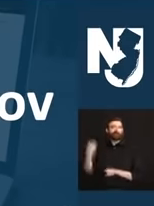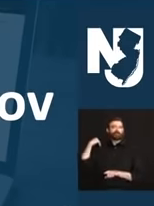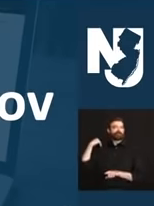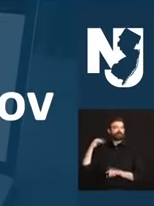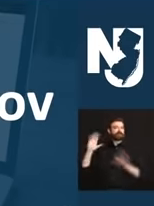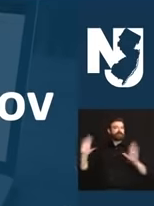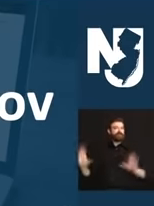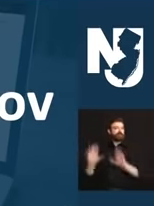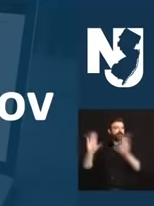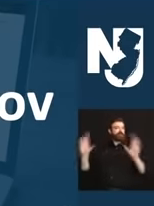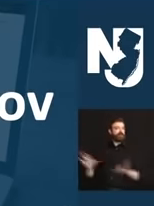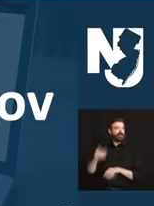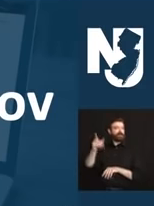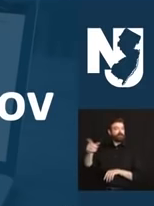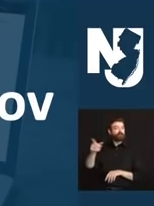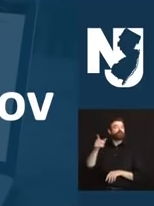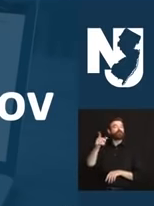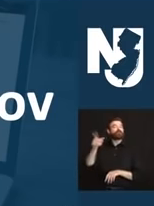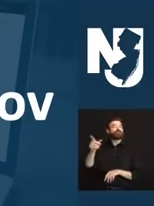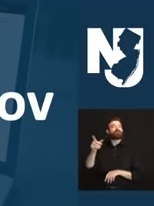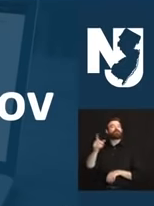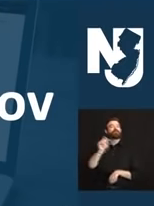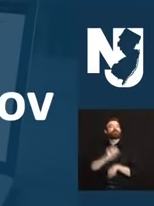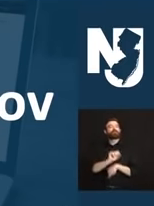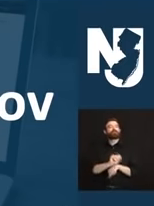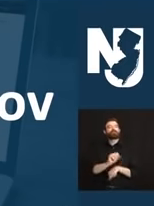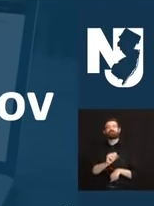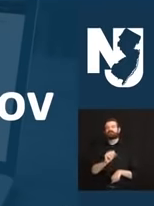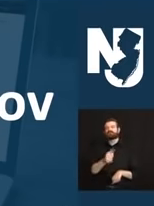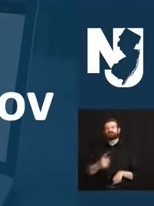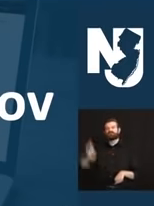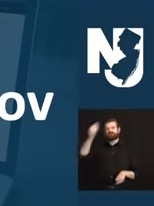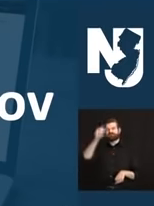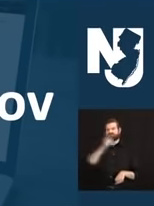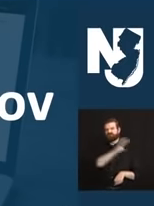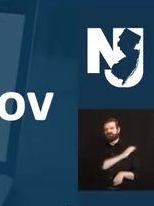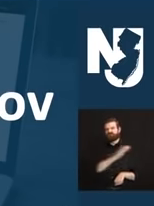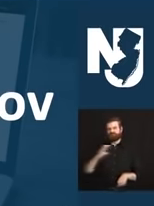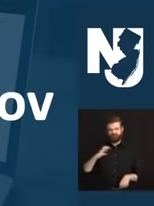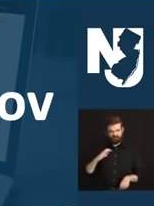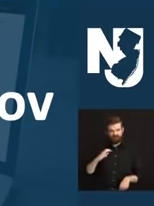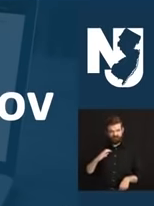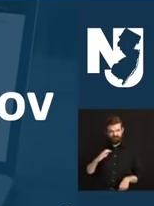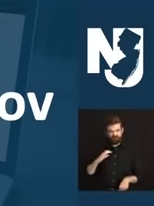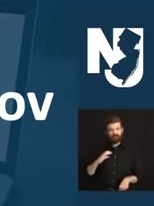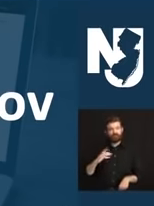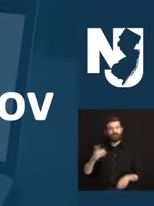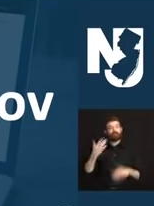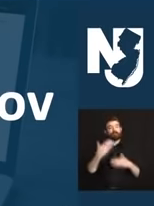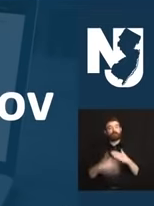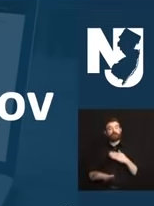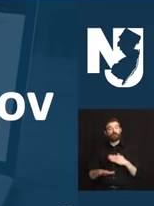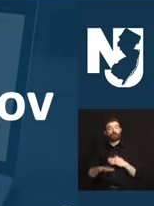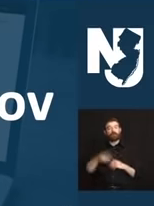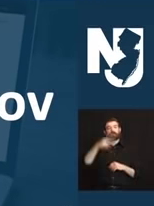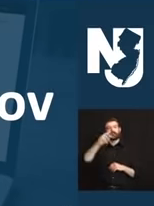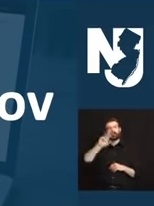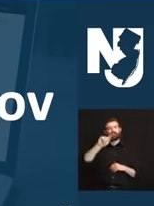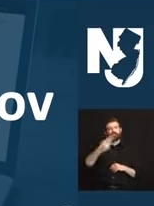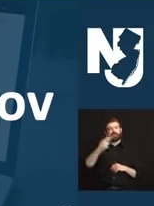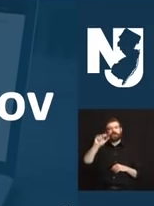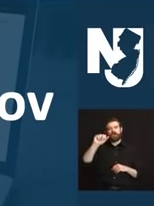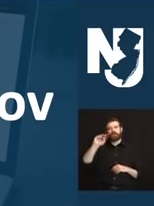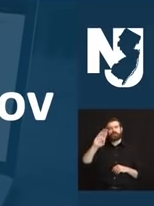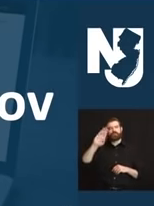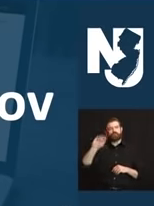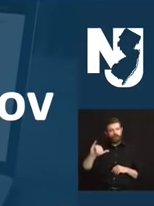chief counsel, born in Perth Amboy. He had an extraordinary career. He was an extraordinary family man. So to